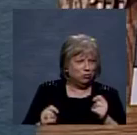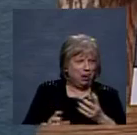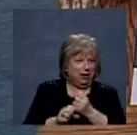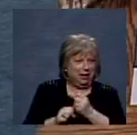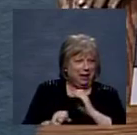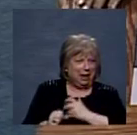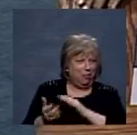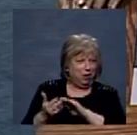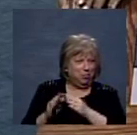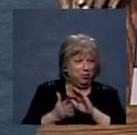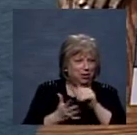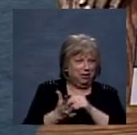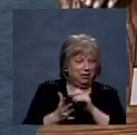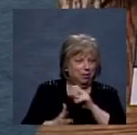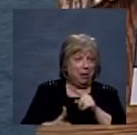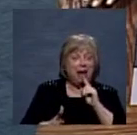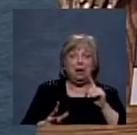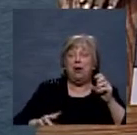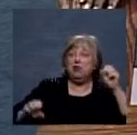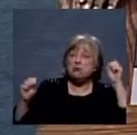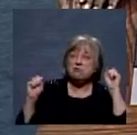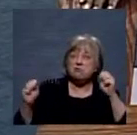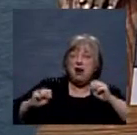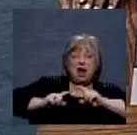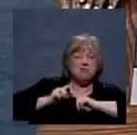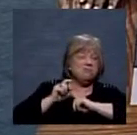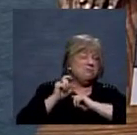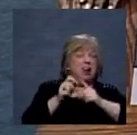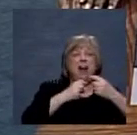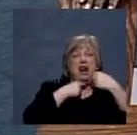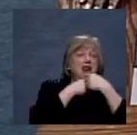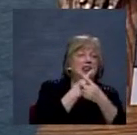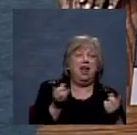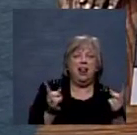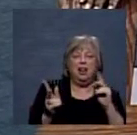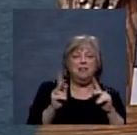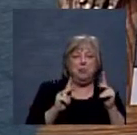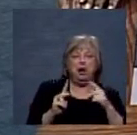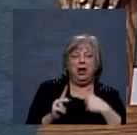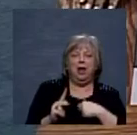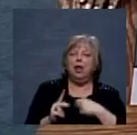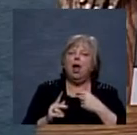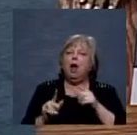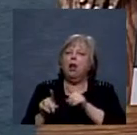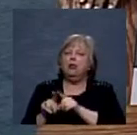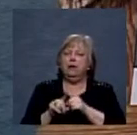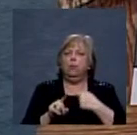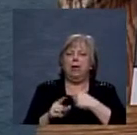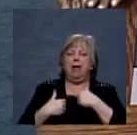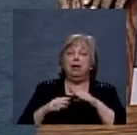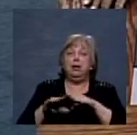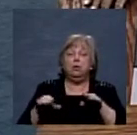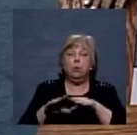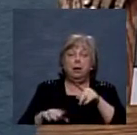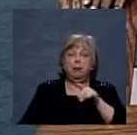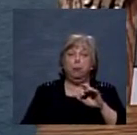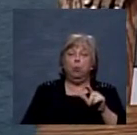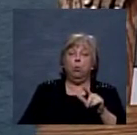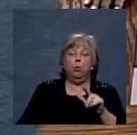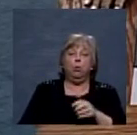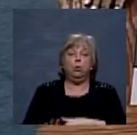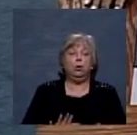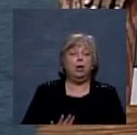and told everyone, hey, he's going to try to see about getting our community center back. We have a swimming pool in that area. That our kids, and I'm talking,